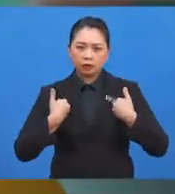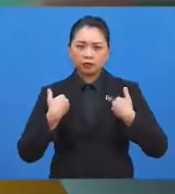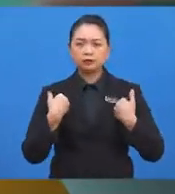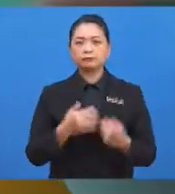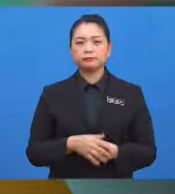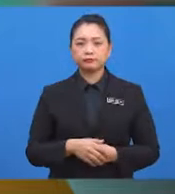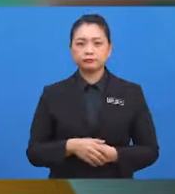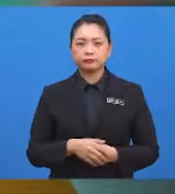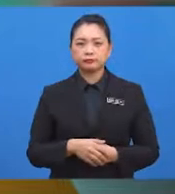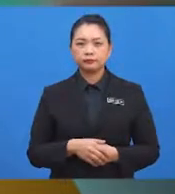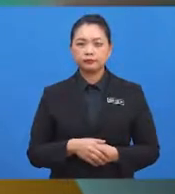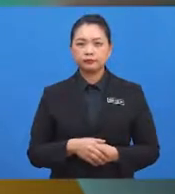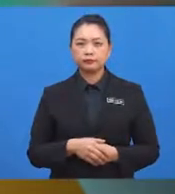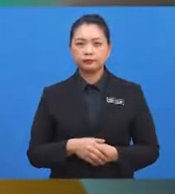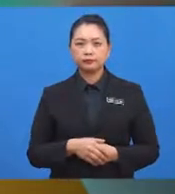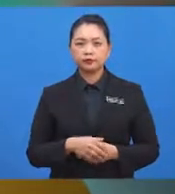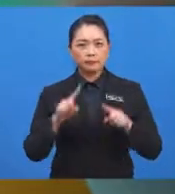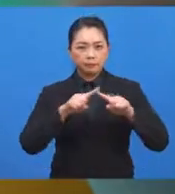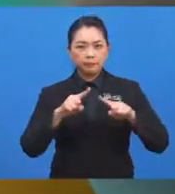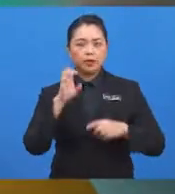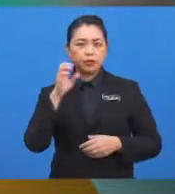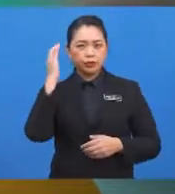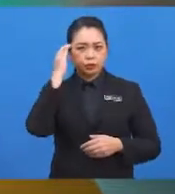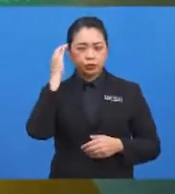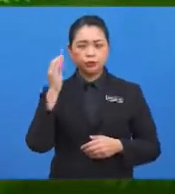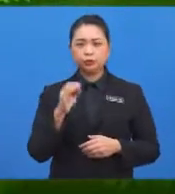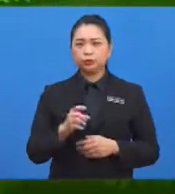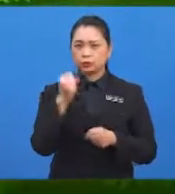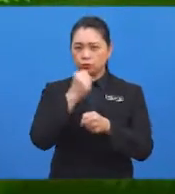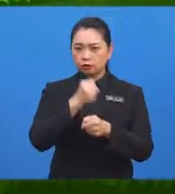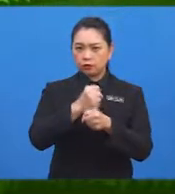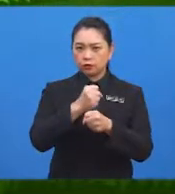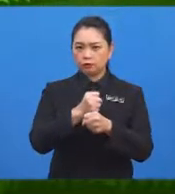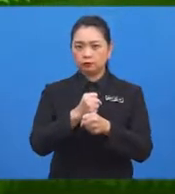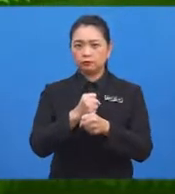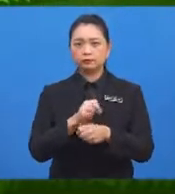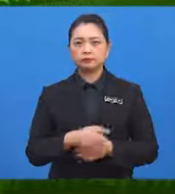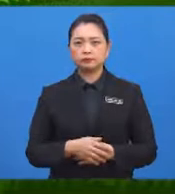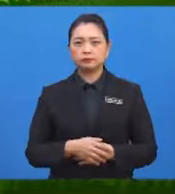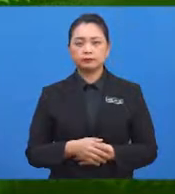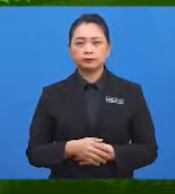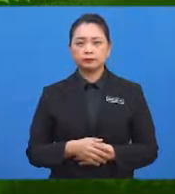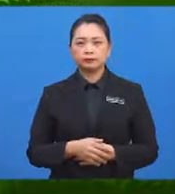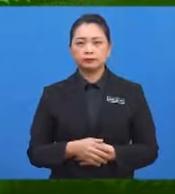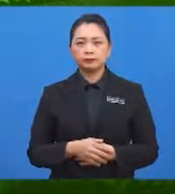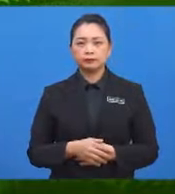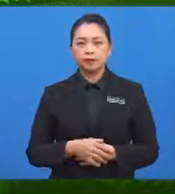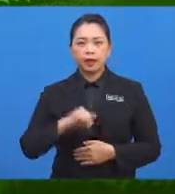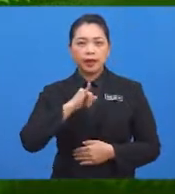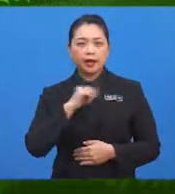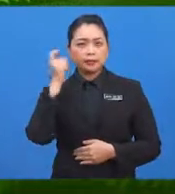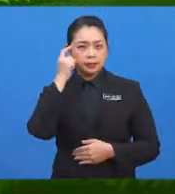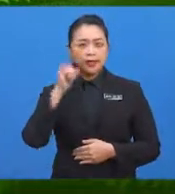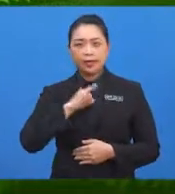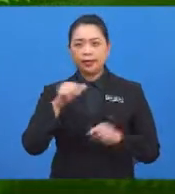very hard, but she knew she must work hard. So she said to herself, "I think